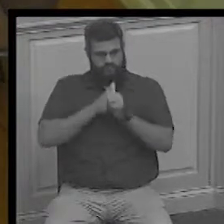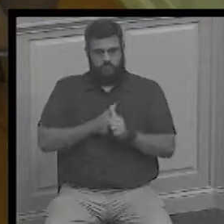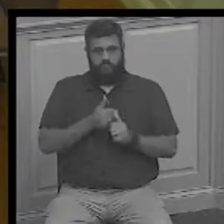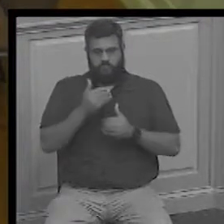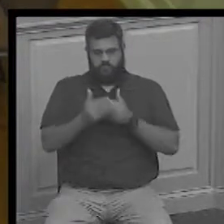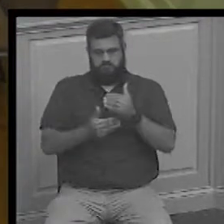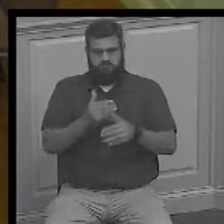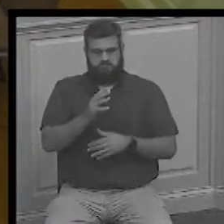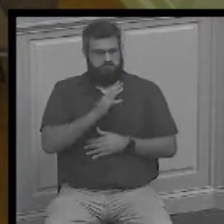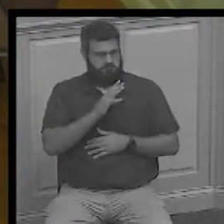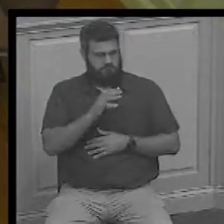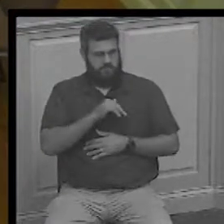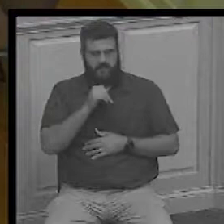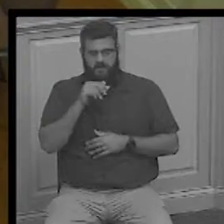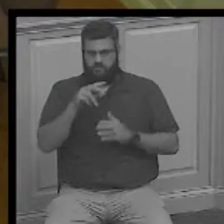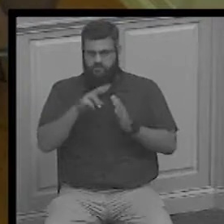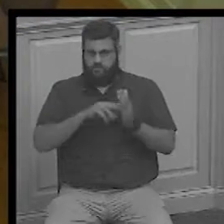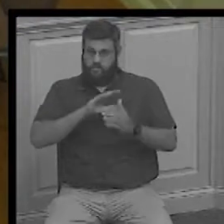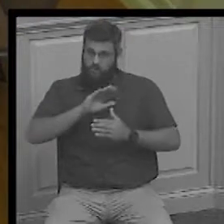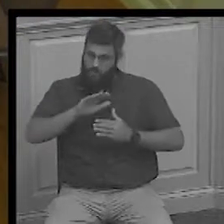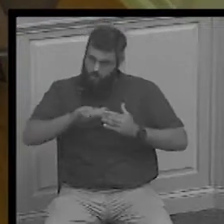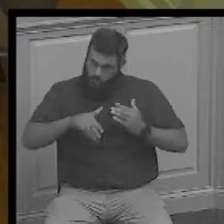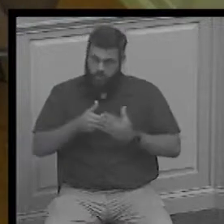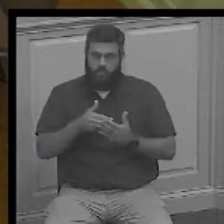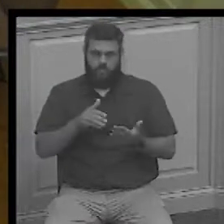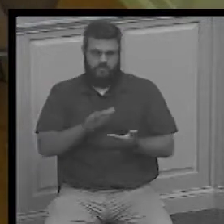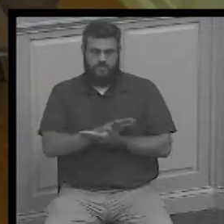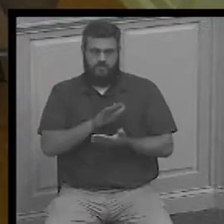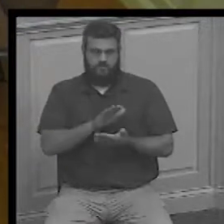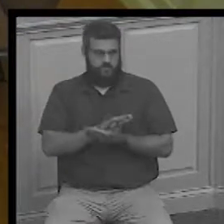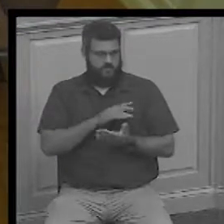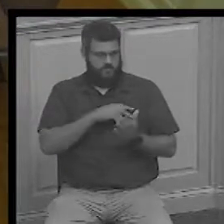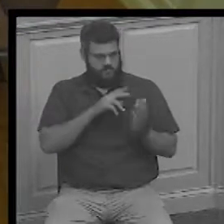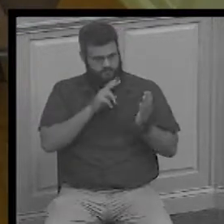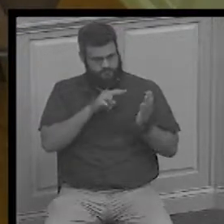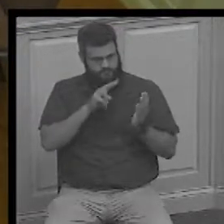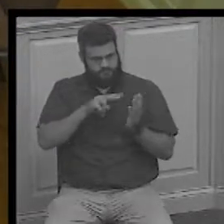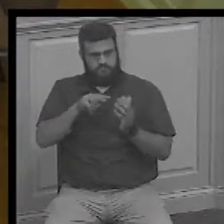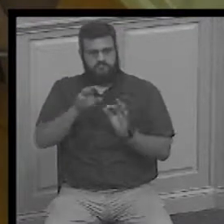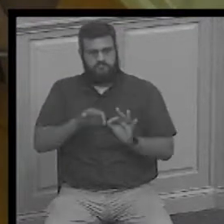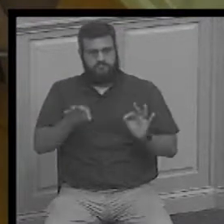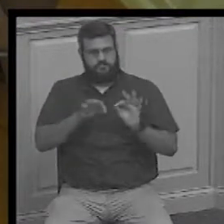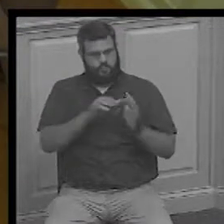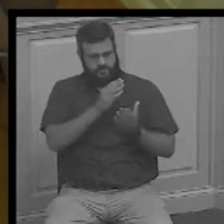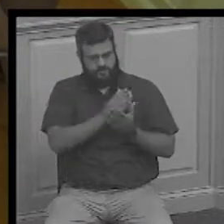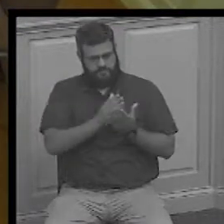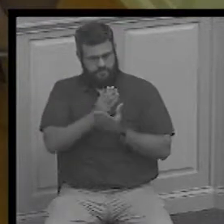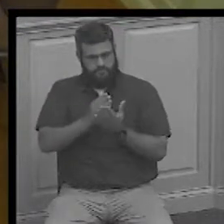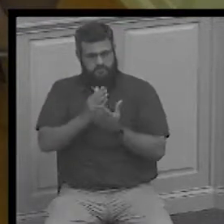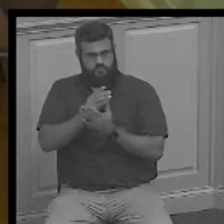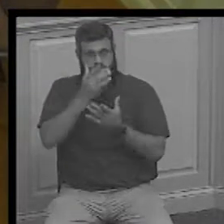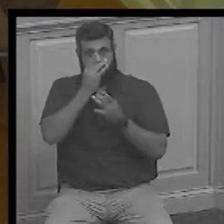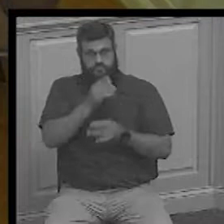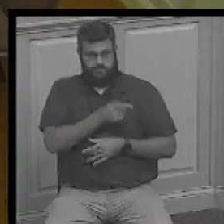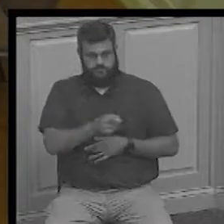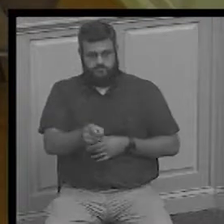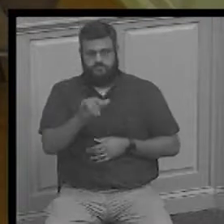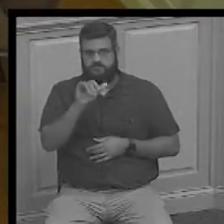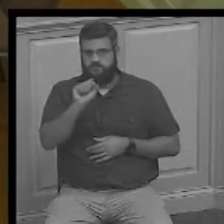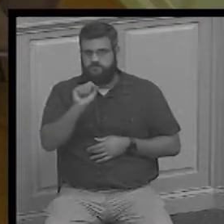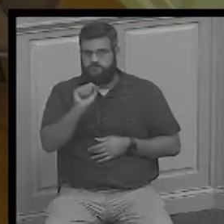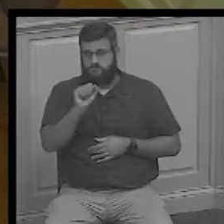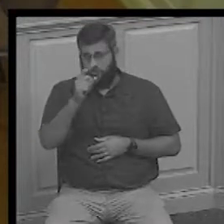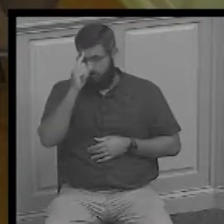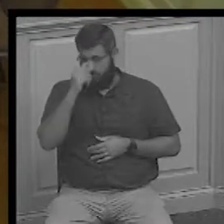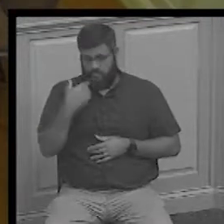I've not read the entire document. I piecemealed the sections I thought I was most interested in, but I